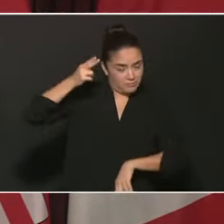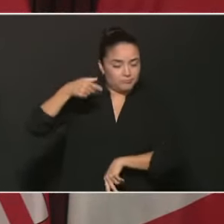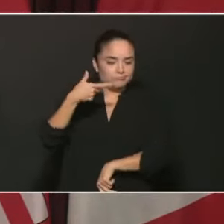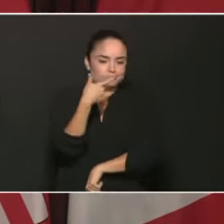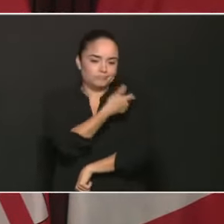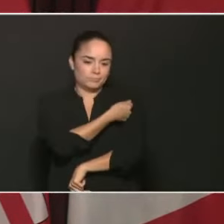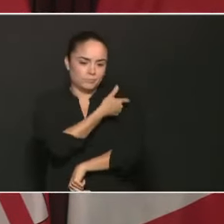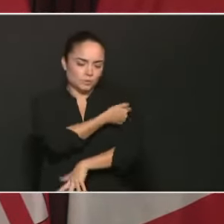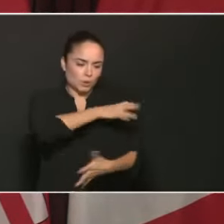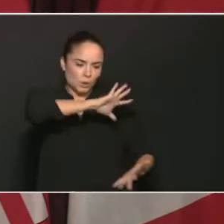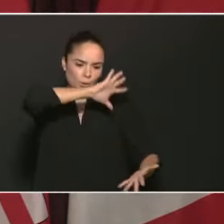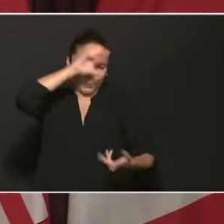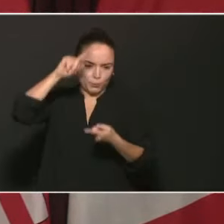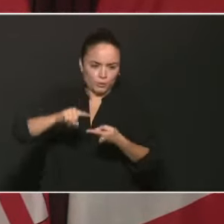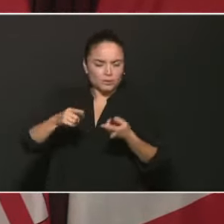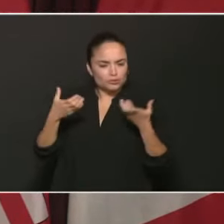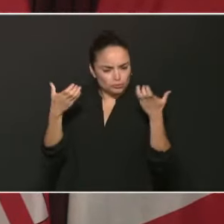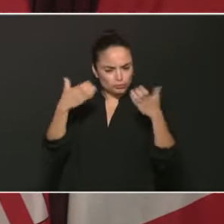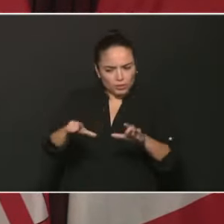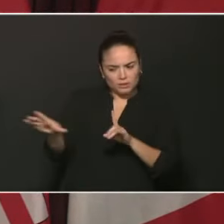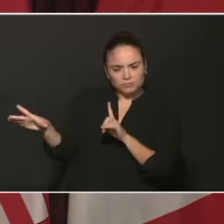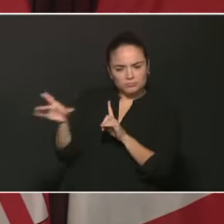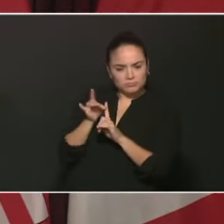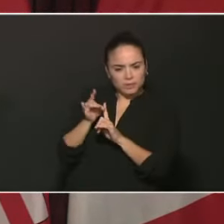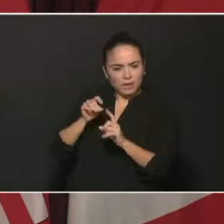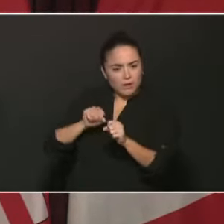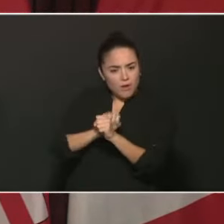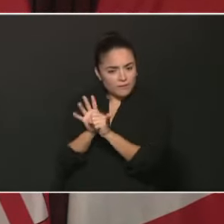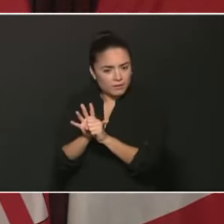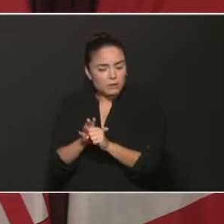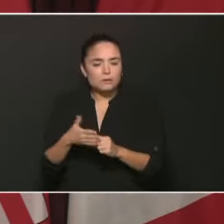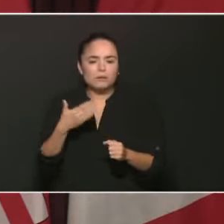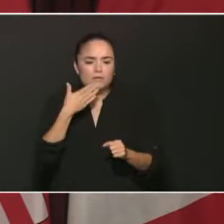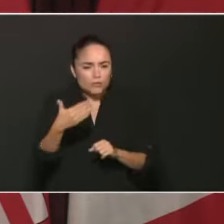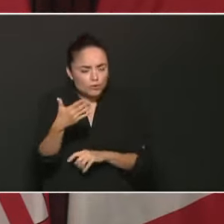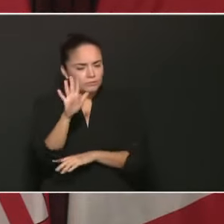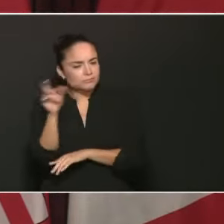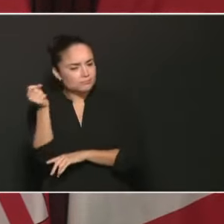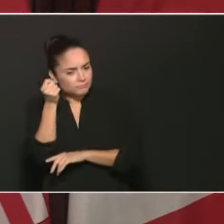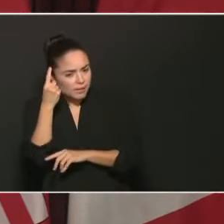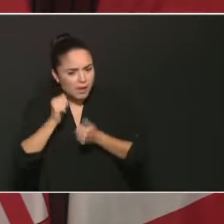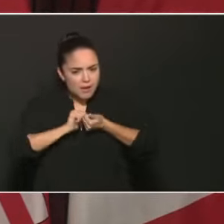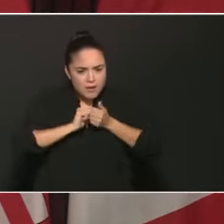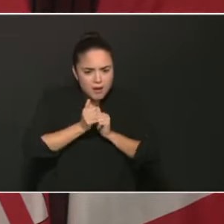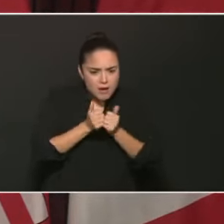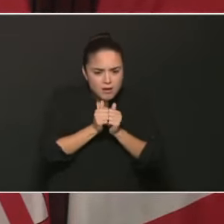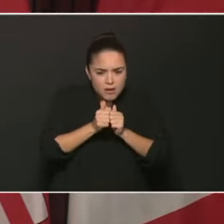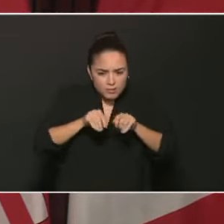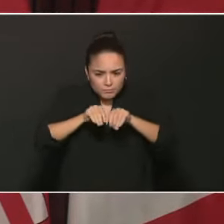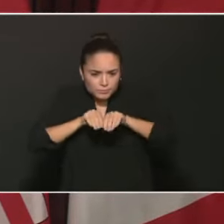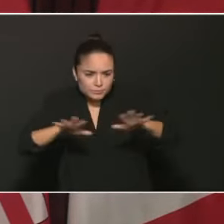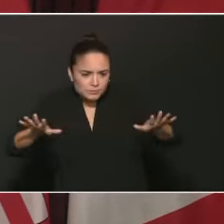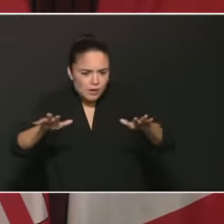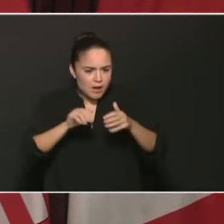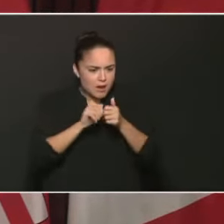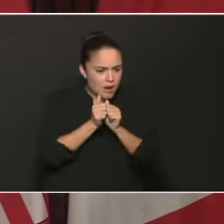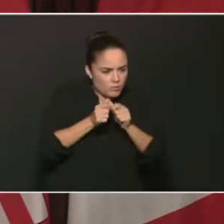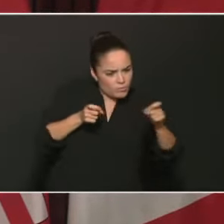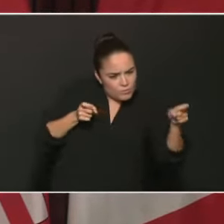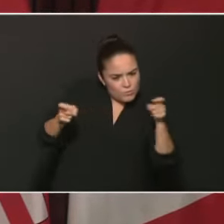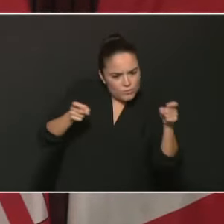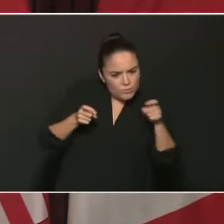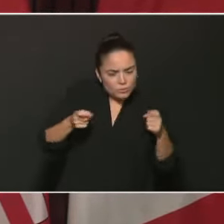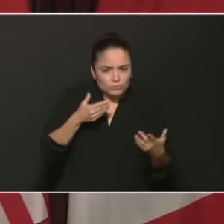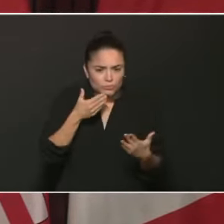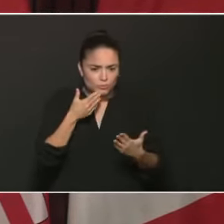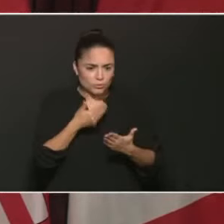infection, very good understanding of infection prevention and control and clinical practices, good guidelines that have been put in play, good screening.